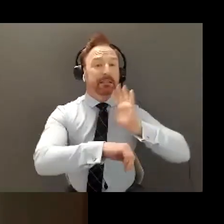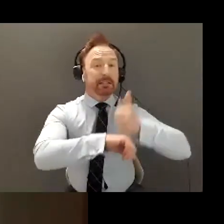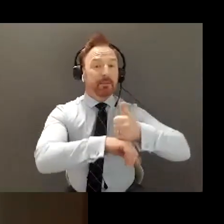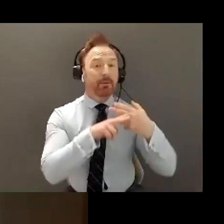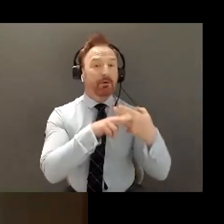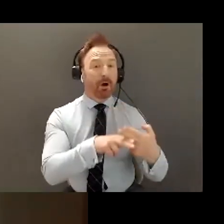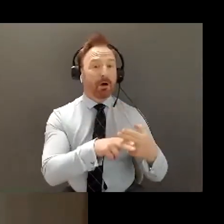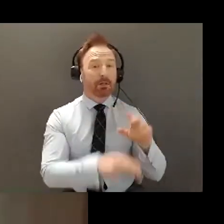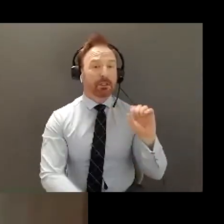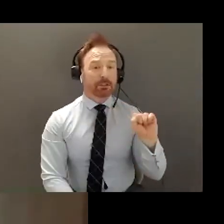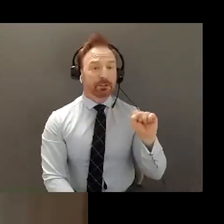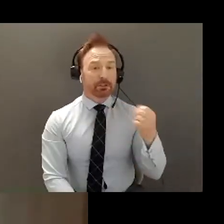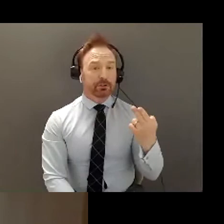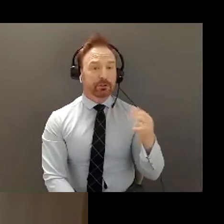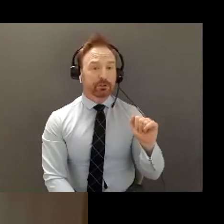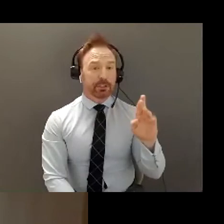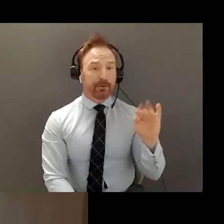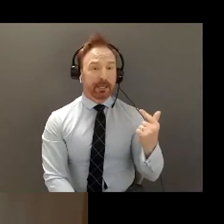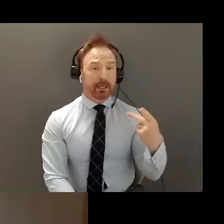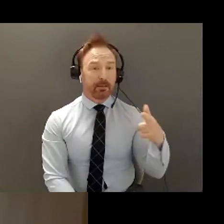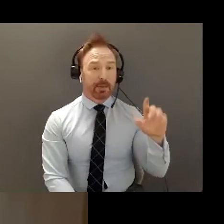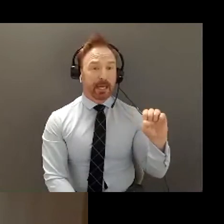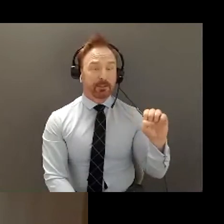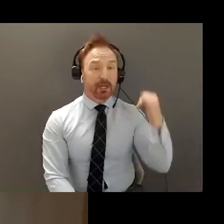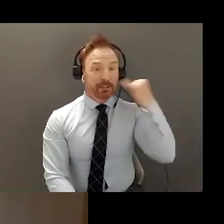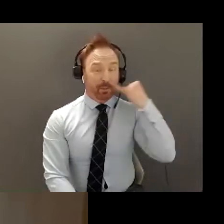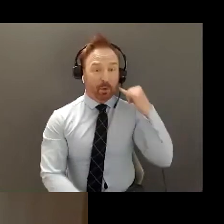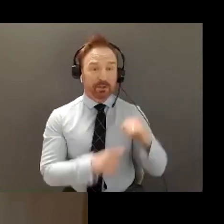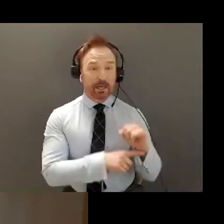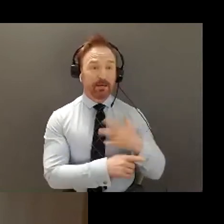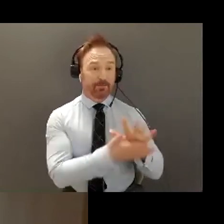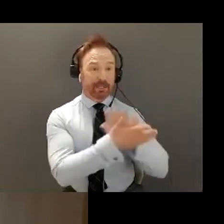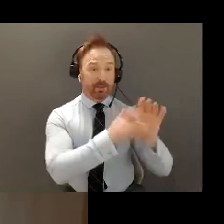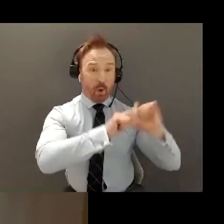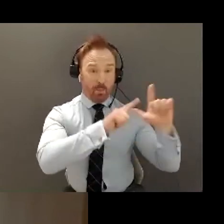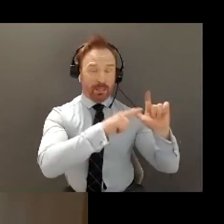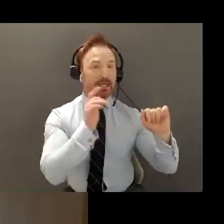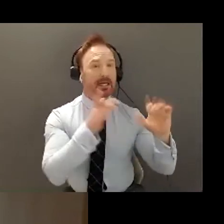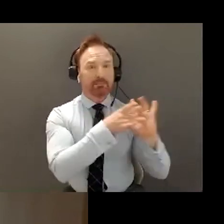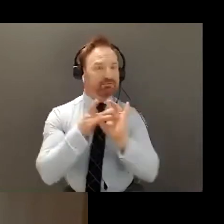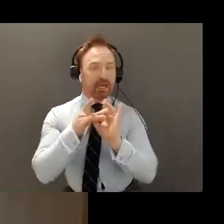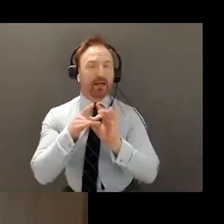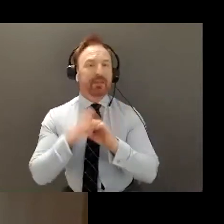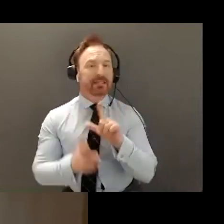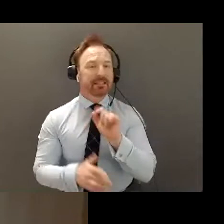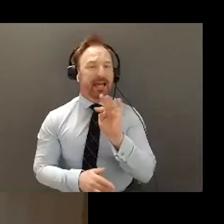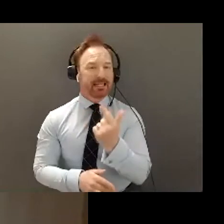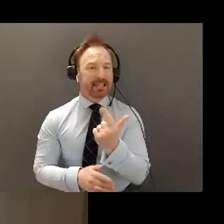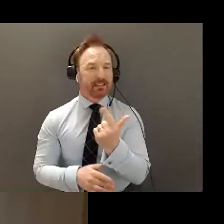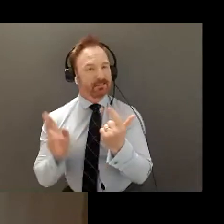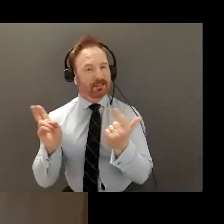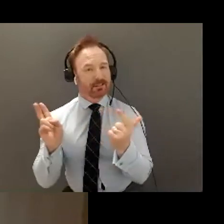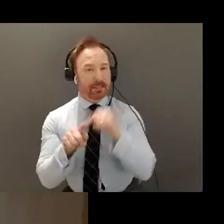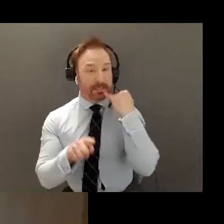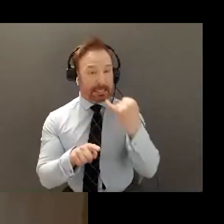page. So when someone actually opens up your email, it's taken to a Vidyard page already. So that is your landing page. If you invest with